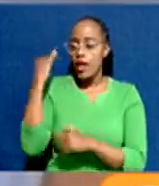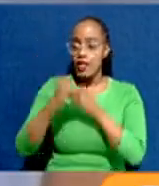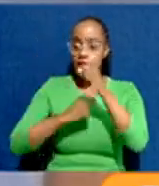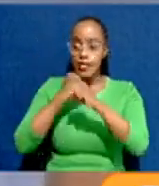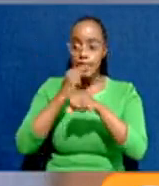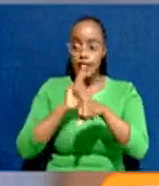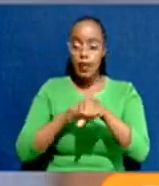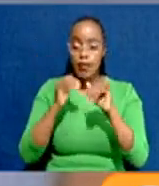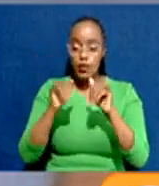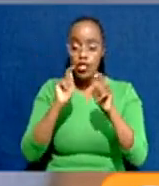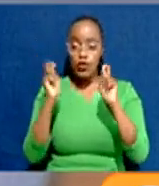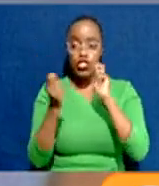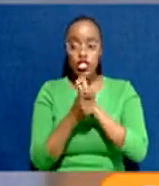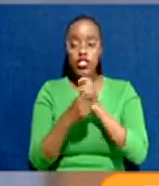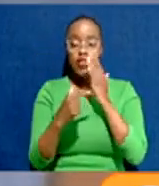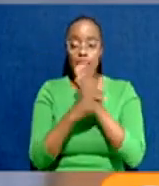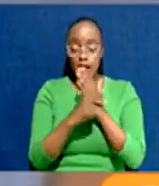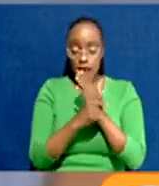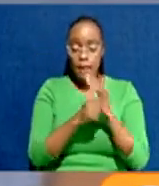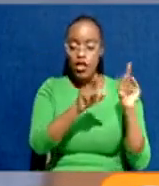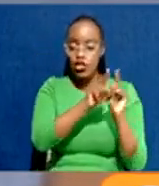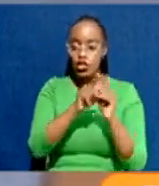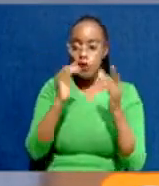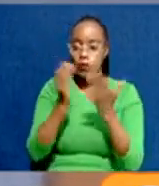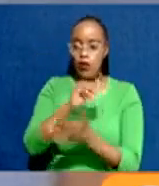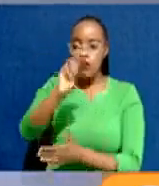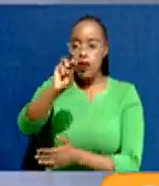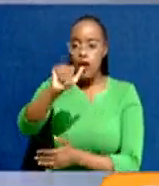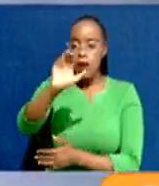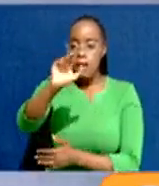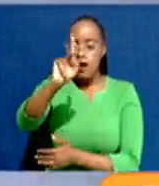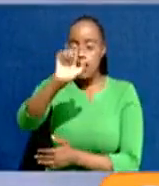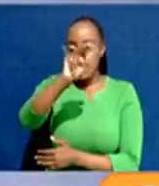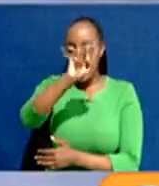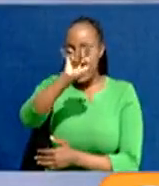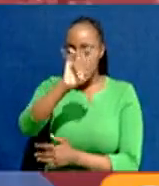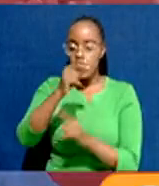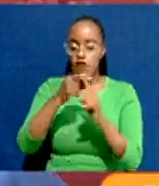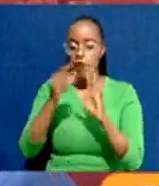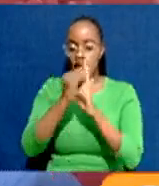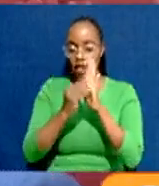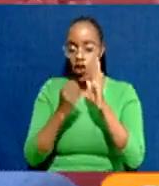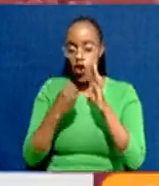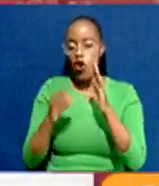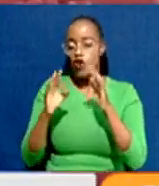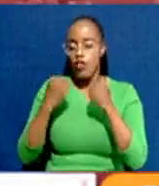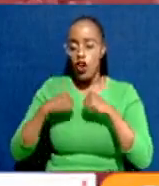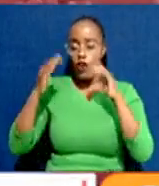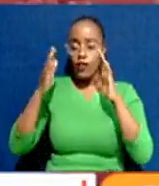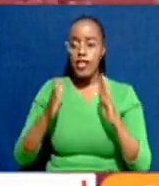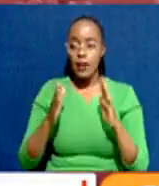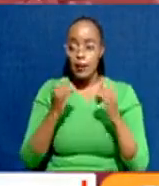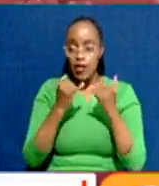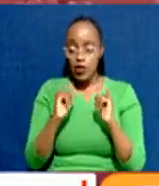they attempted to change the name and also remove Mackenzie from its list of officials. There was an attempt